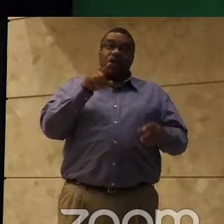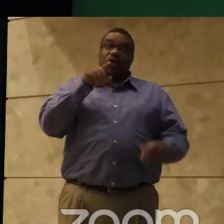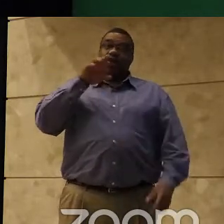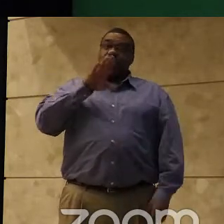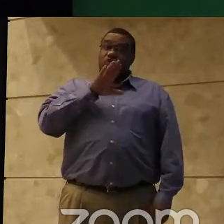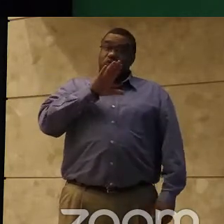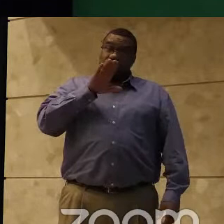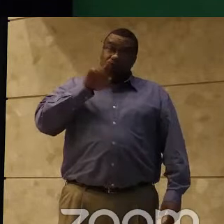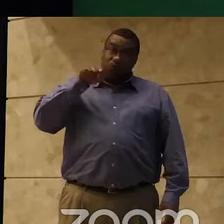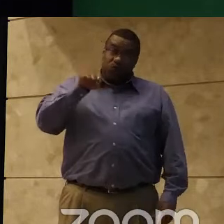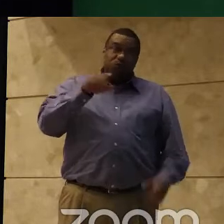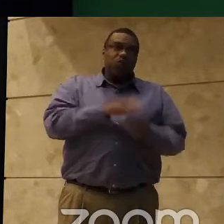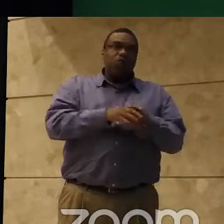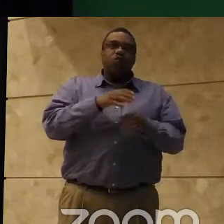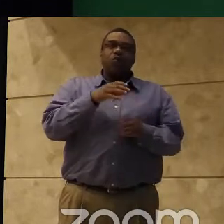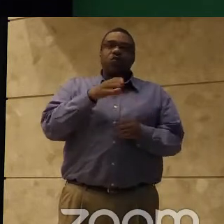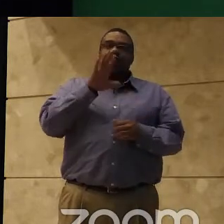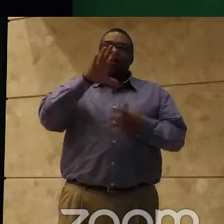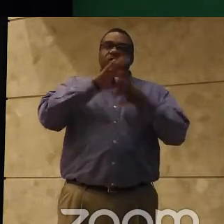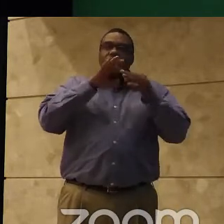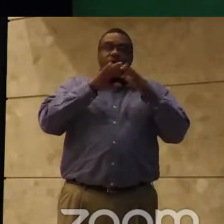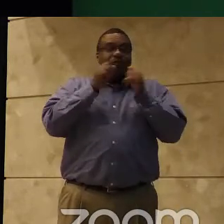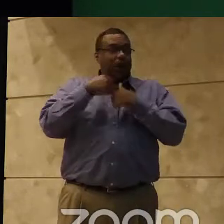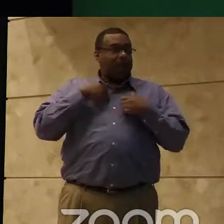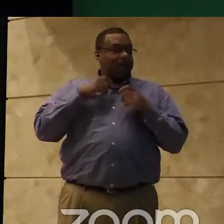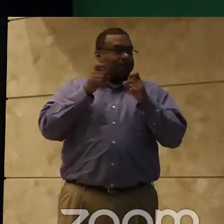So we have a gift for you.